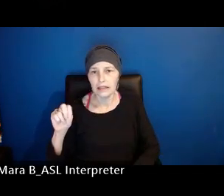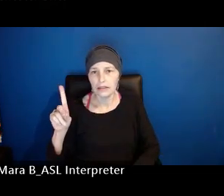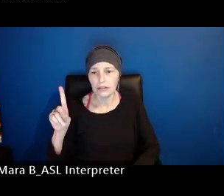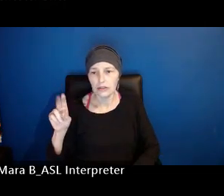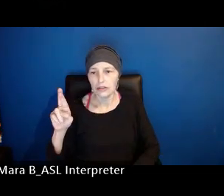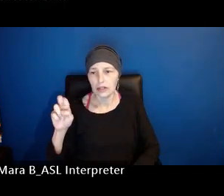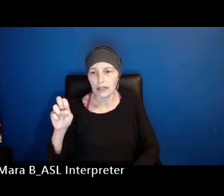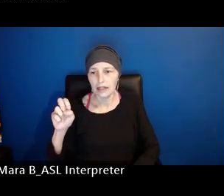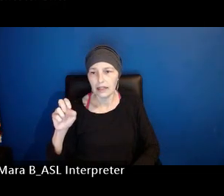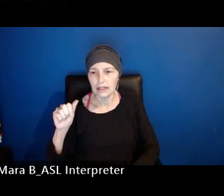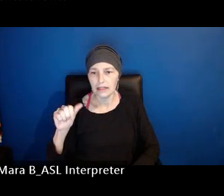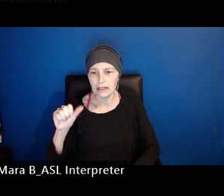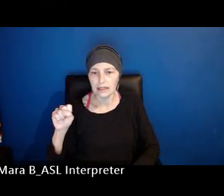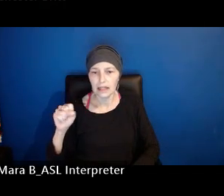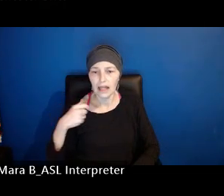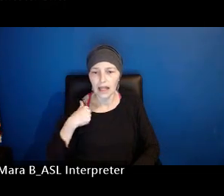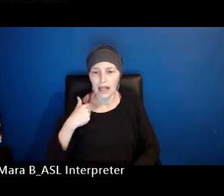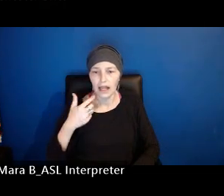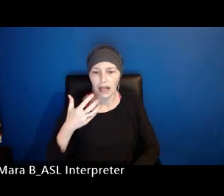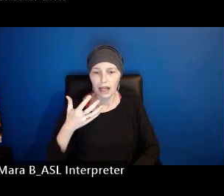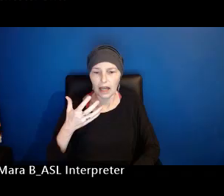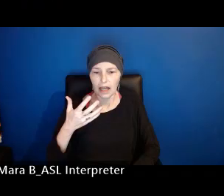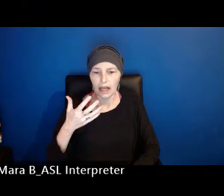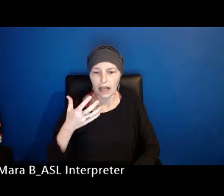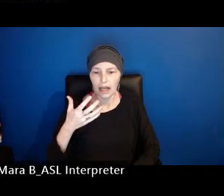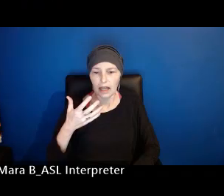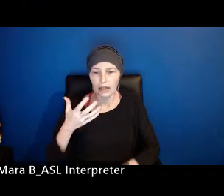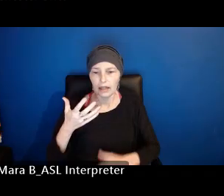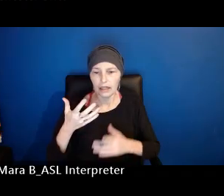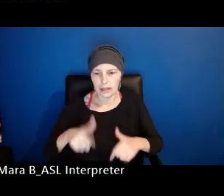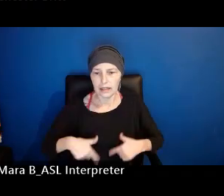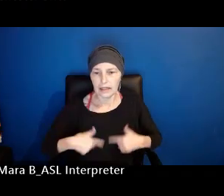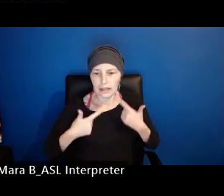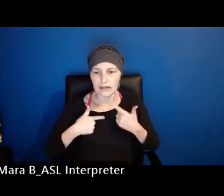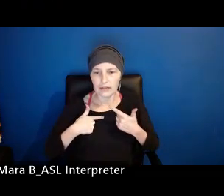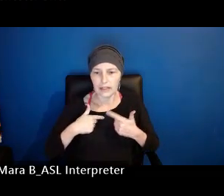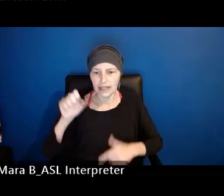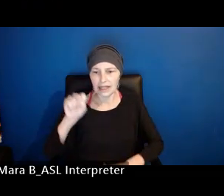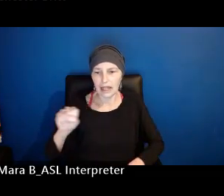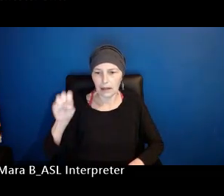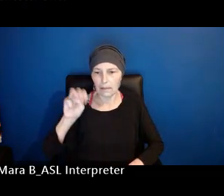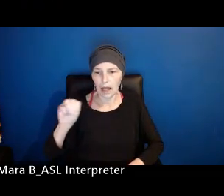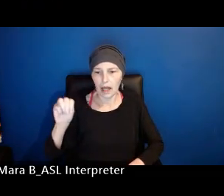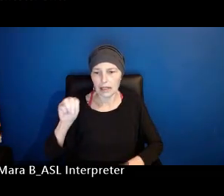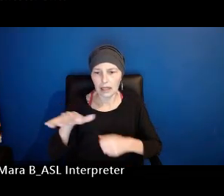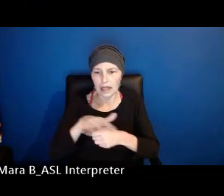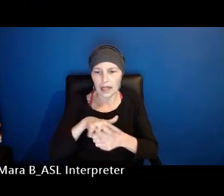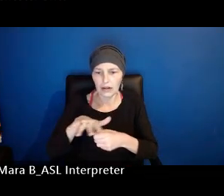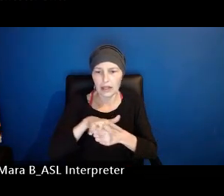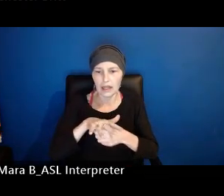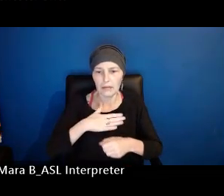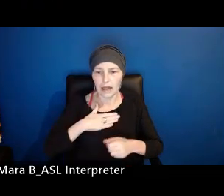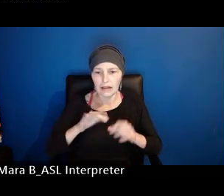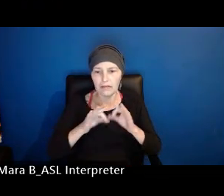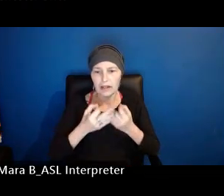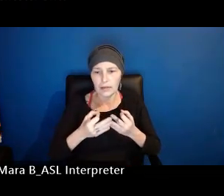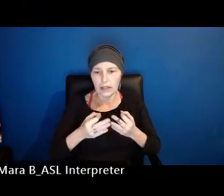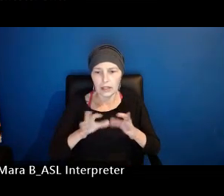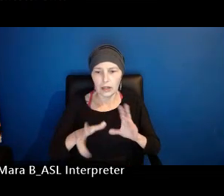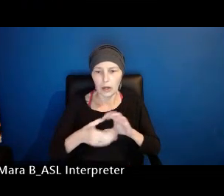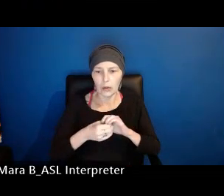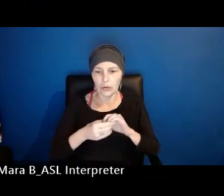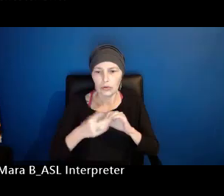I wanted to speak. My name is Andreas Kemkes. I live in the Santa Monica area. My family owns one house in Santa